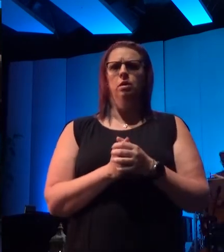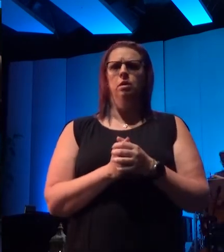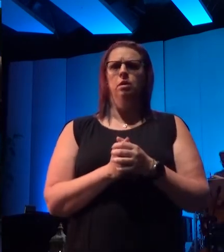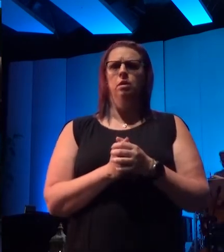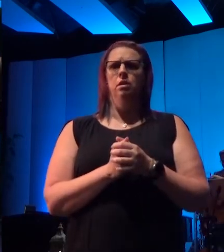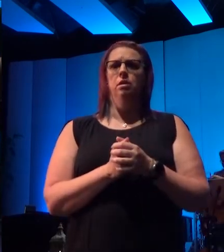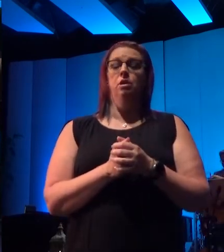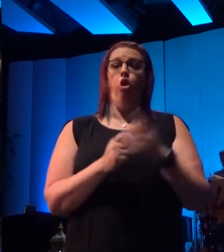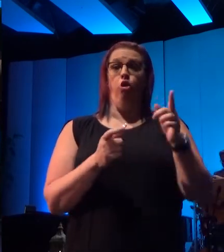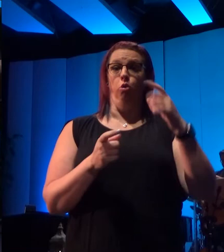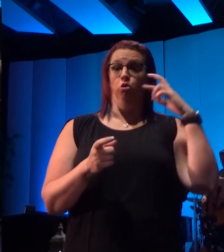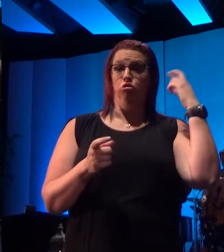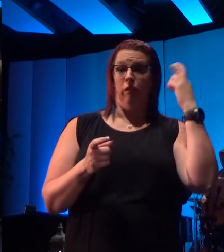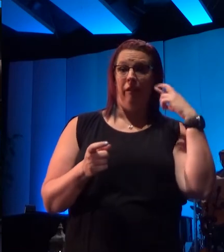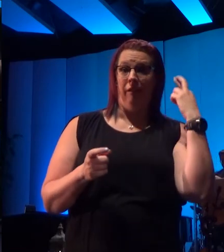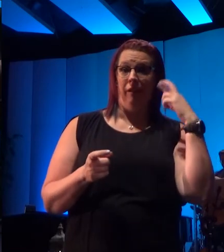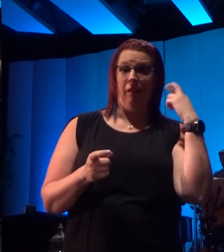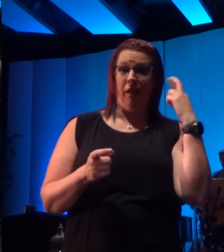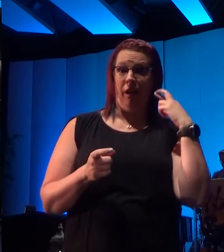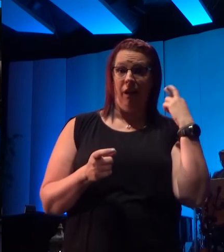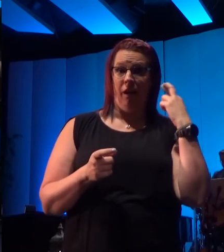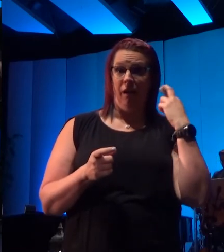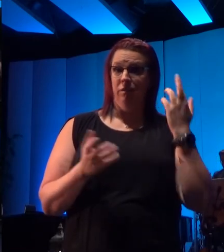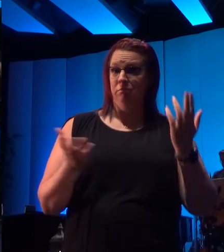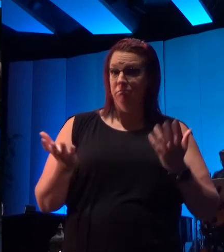when you realize